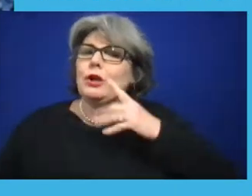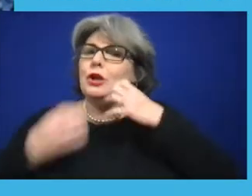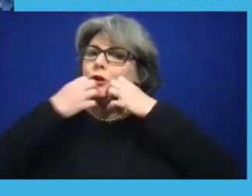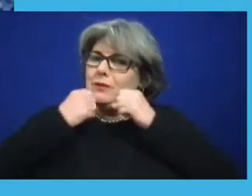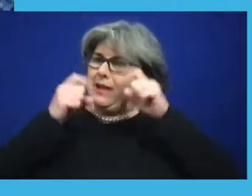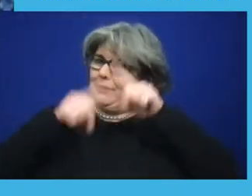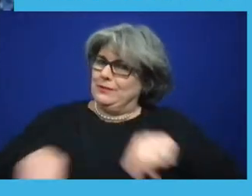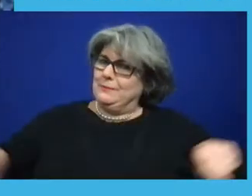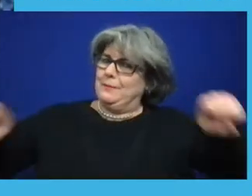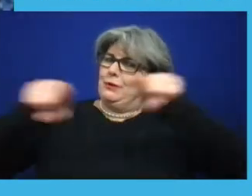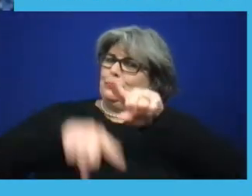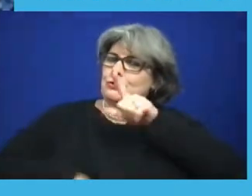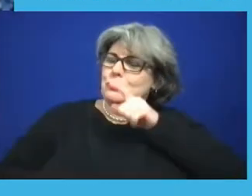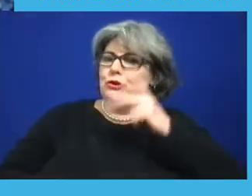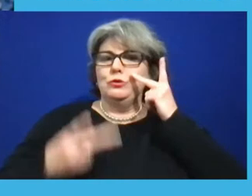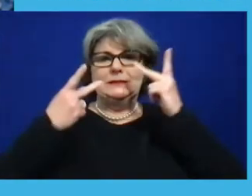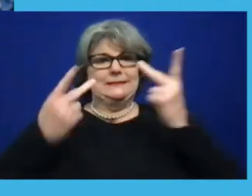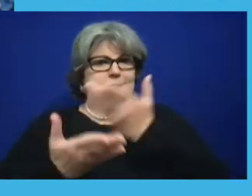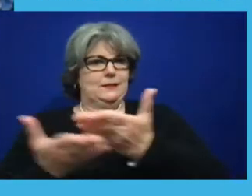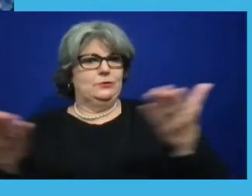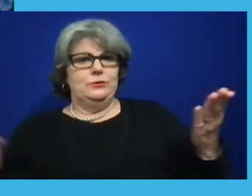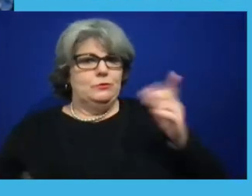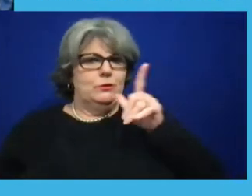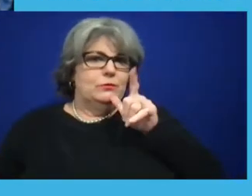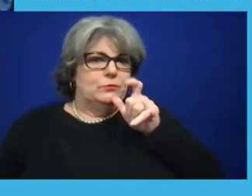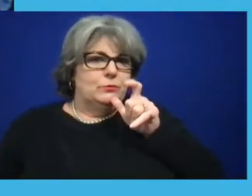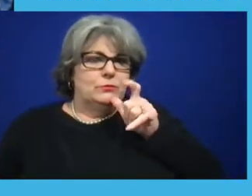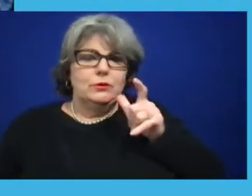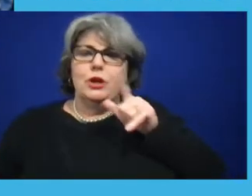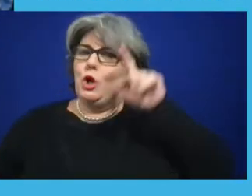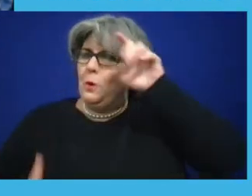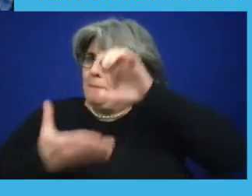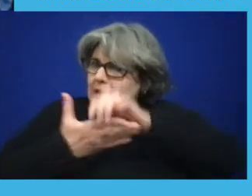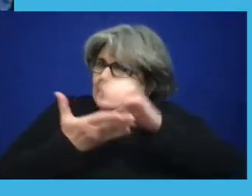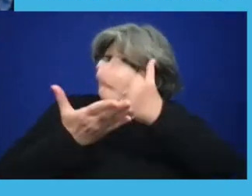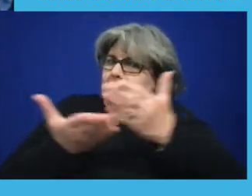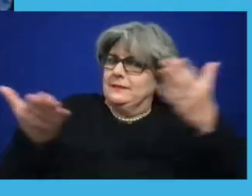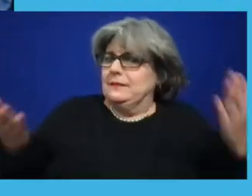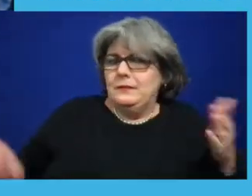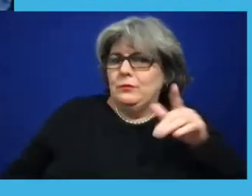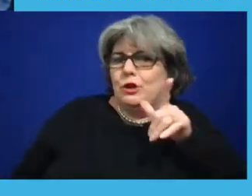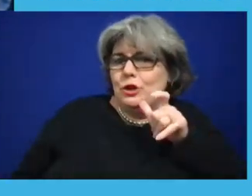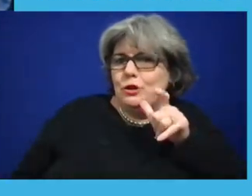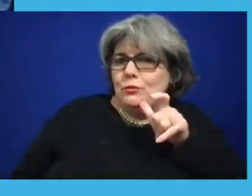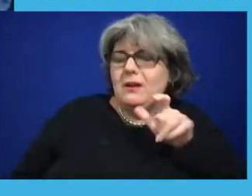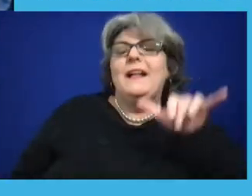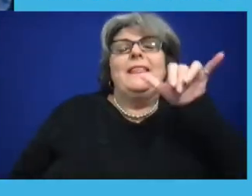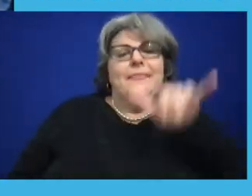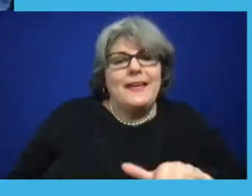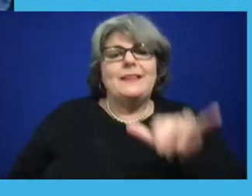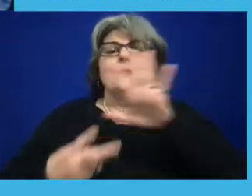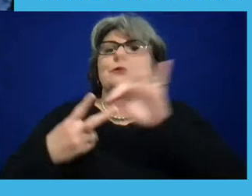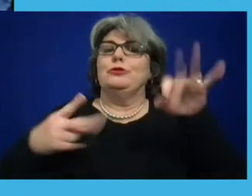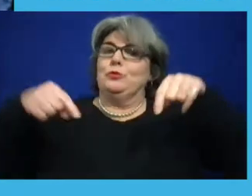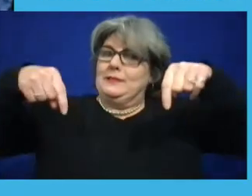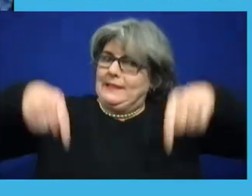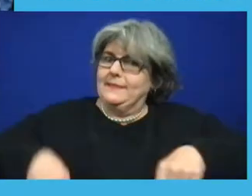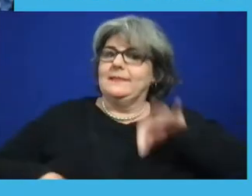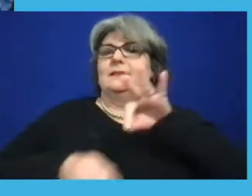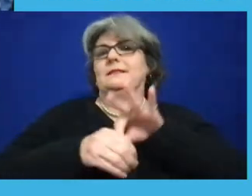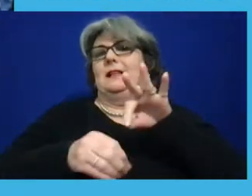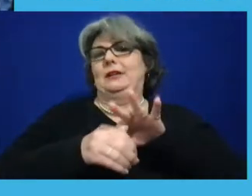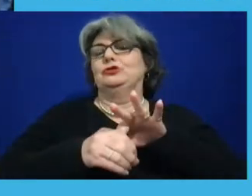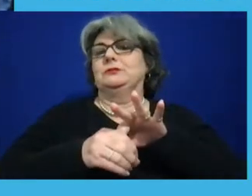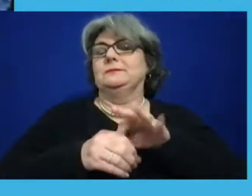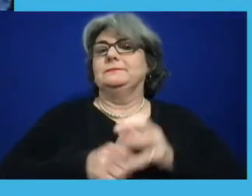is, who will fight for you? Who cares about you? Who sees you? Who believes in